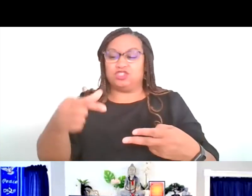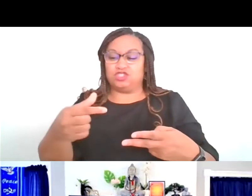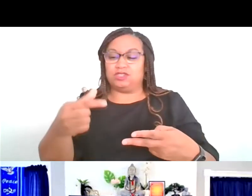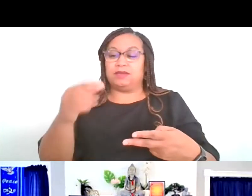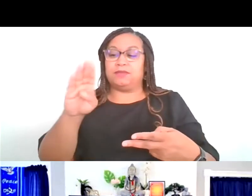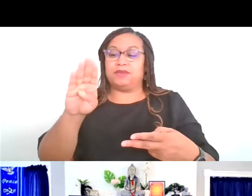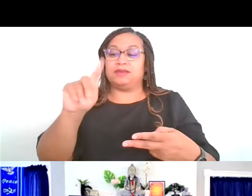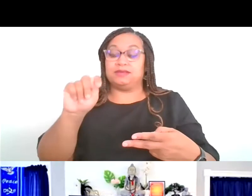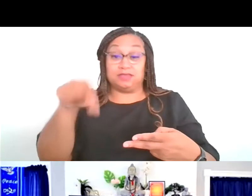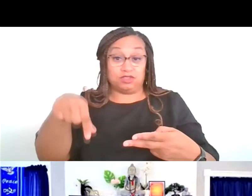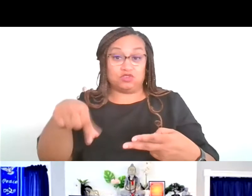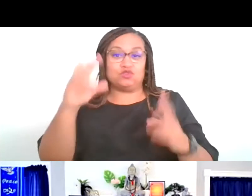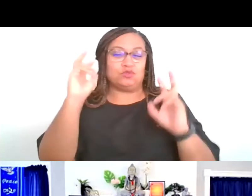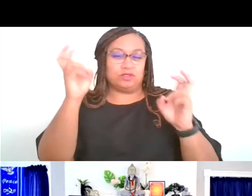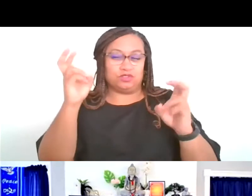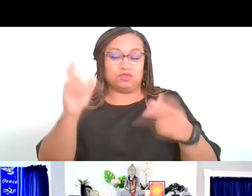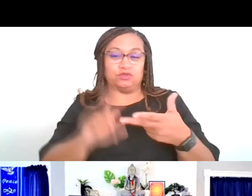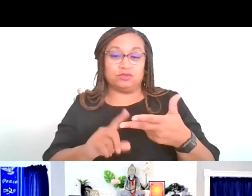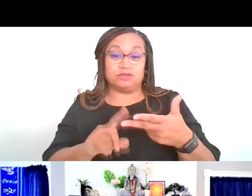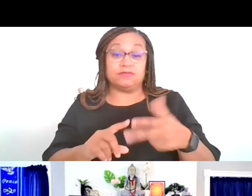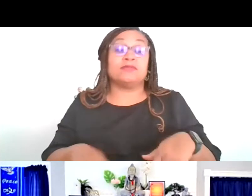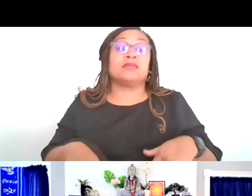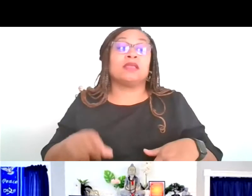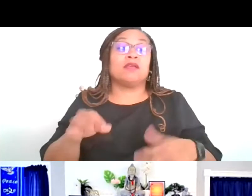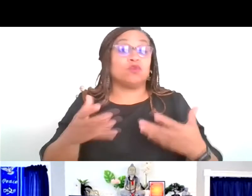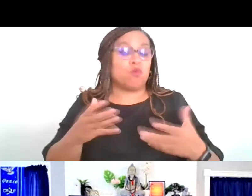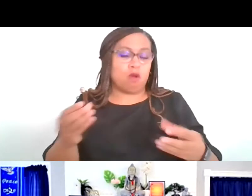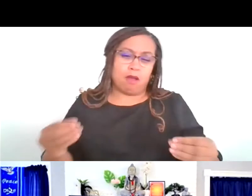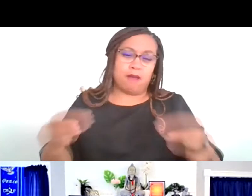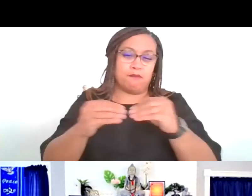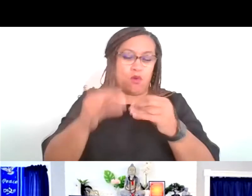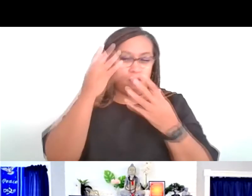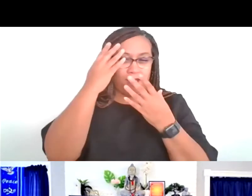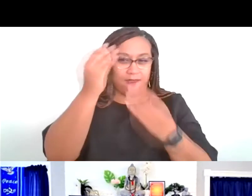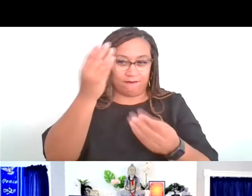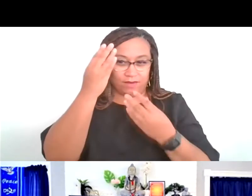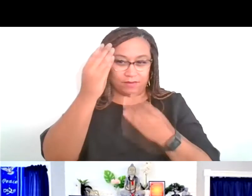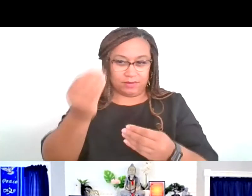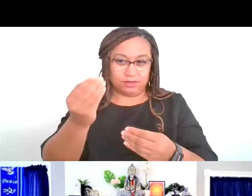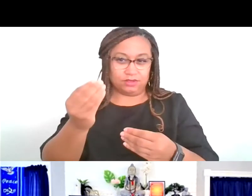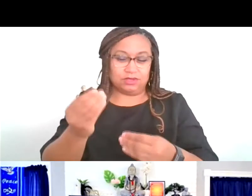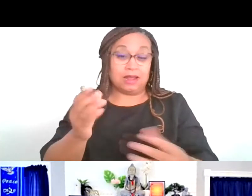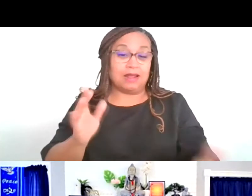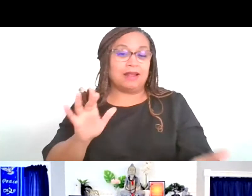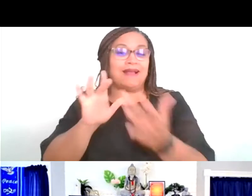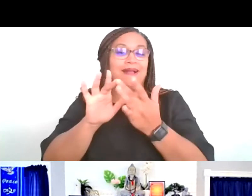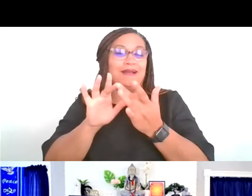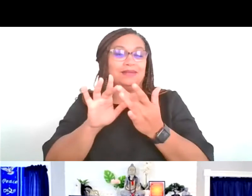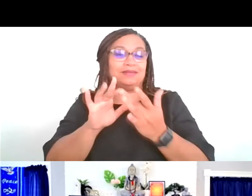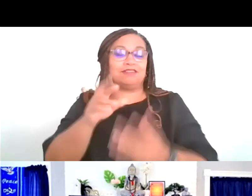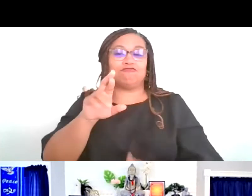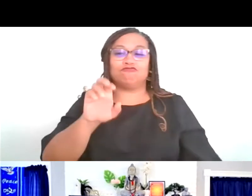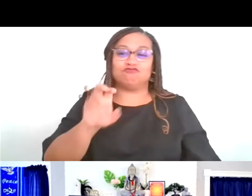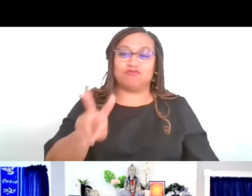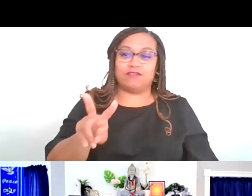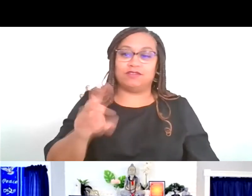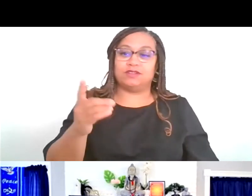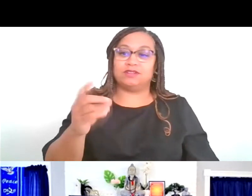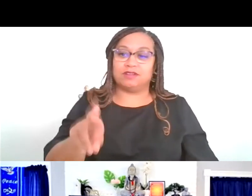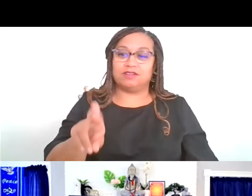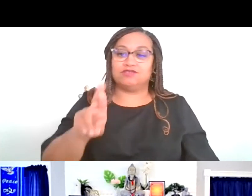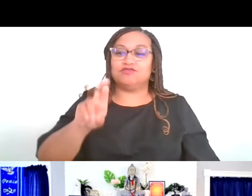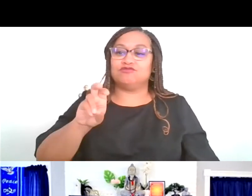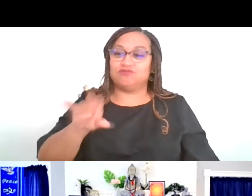If you are interested in more information about this, contact Reverend Dr.